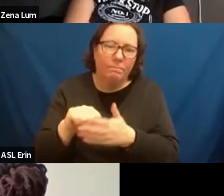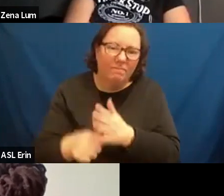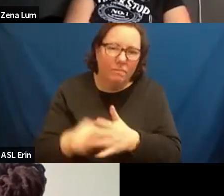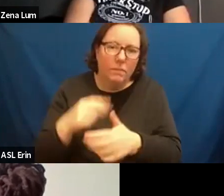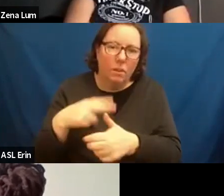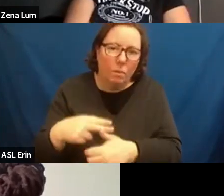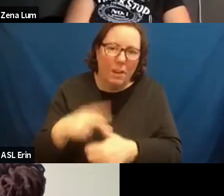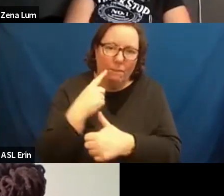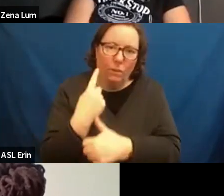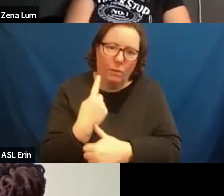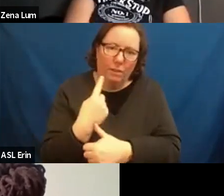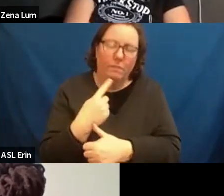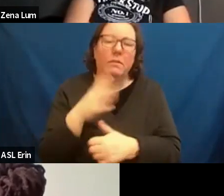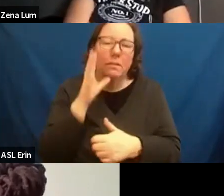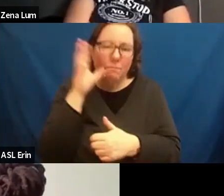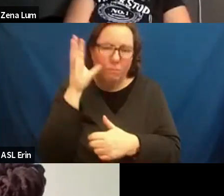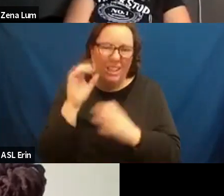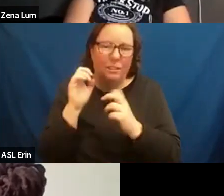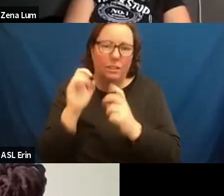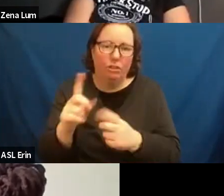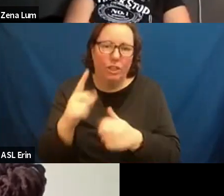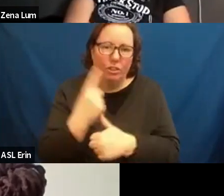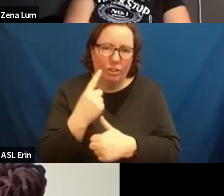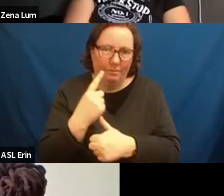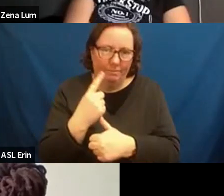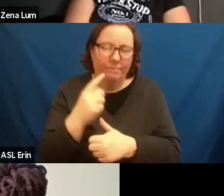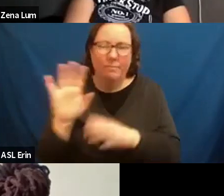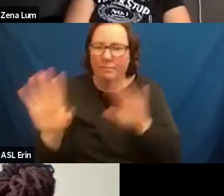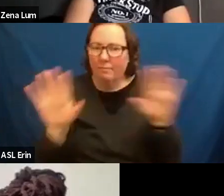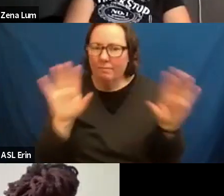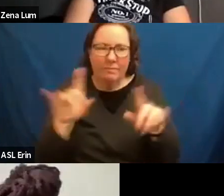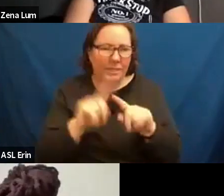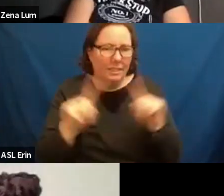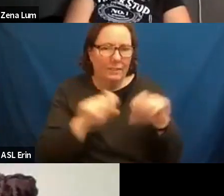weight for education. So it's two different systems.